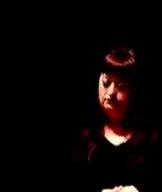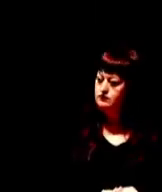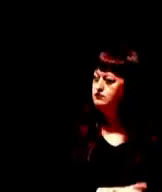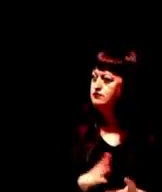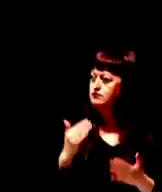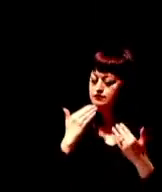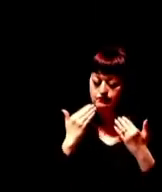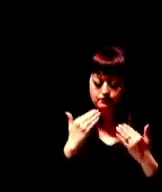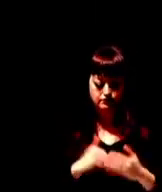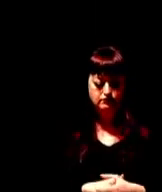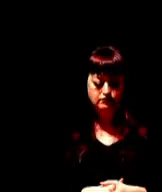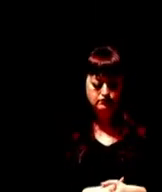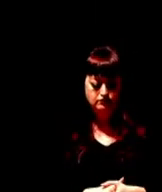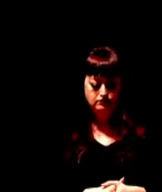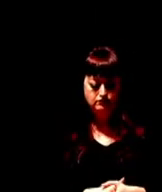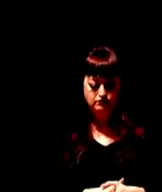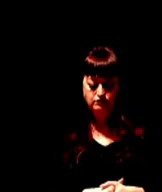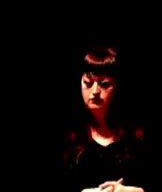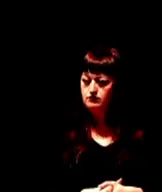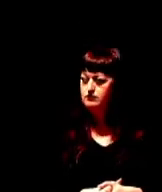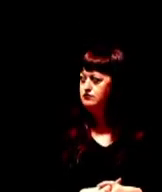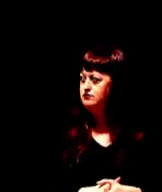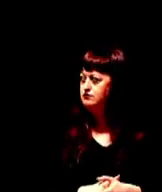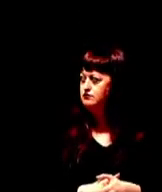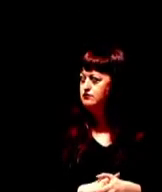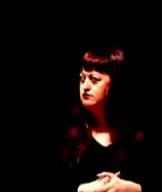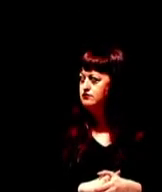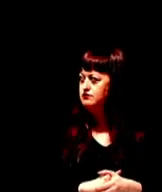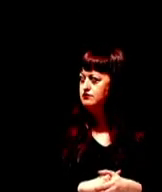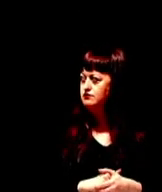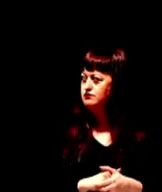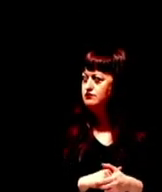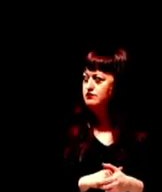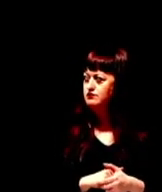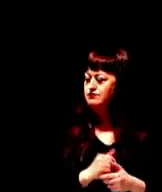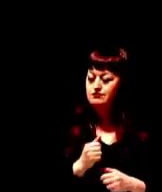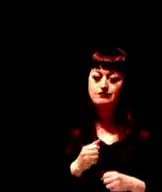Thank you for that, Ian. He lied about the 5-minute thing, by the way. I'm going to talk more.